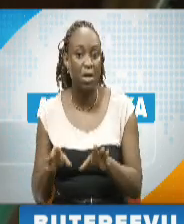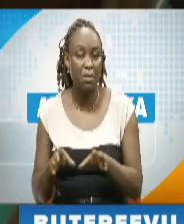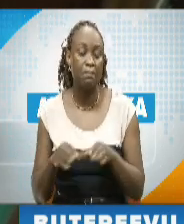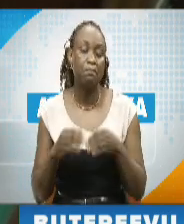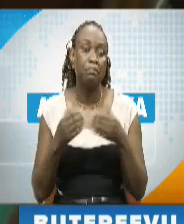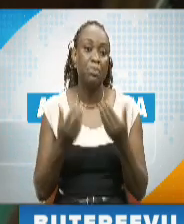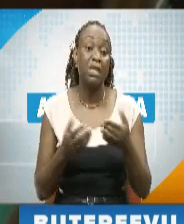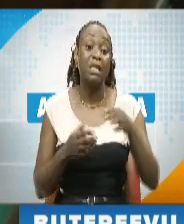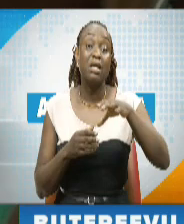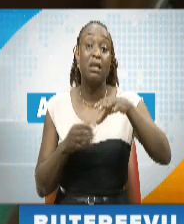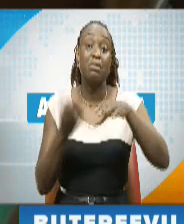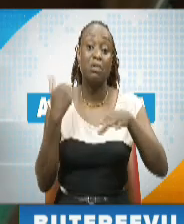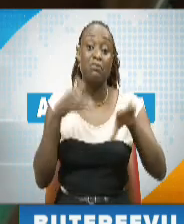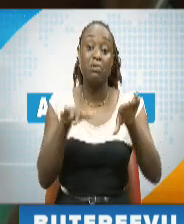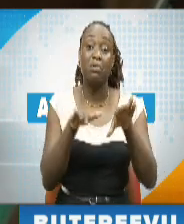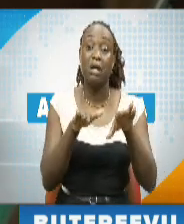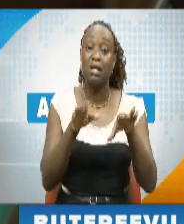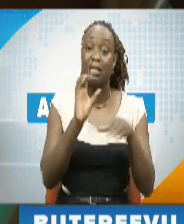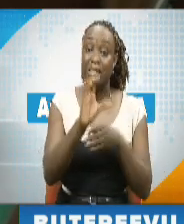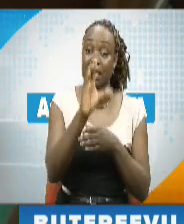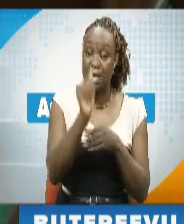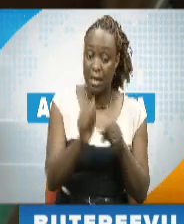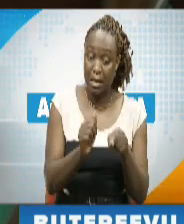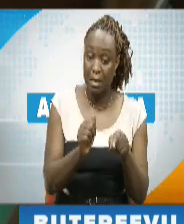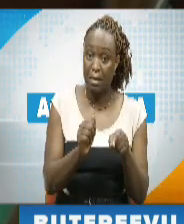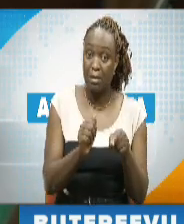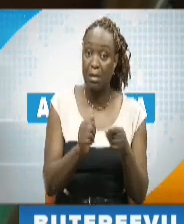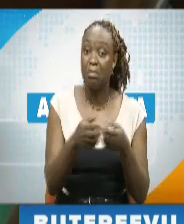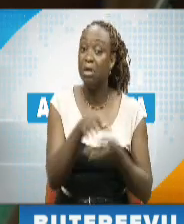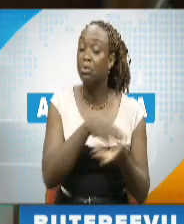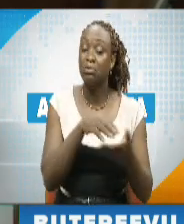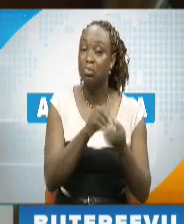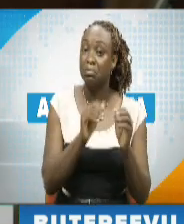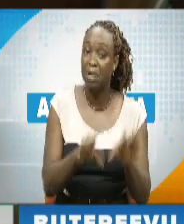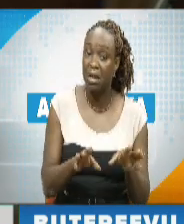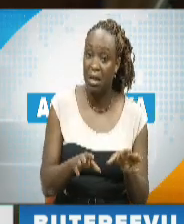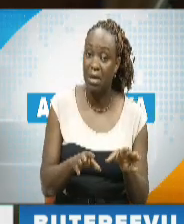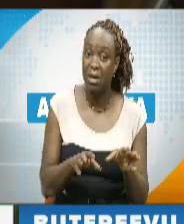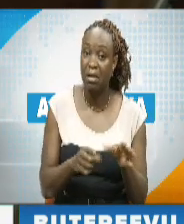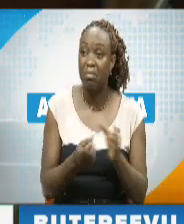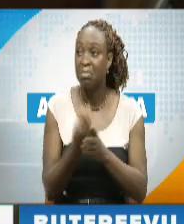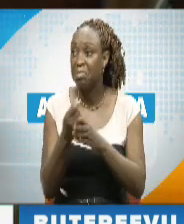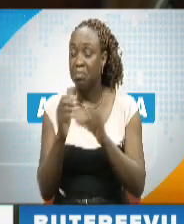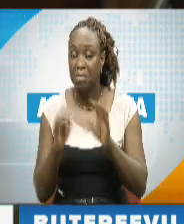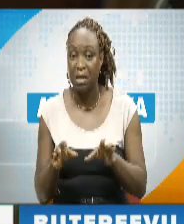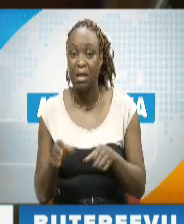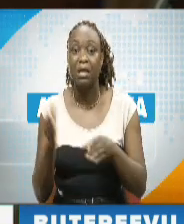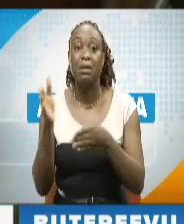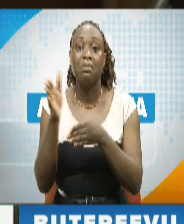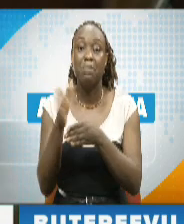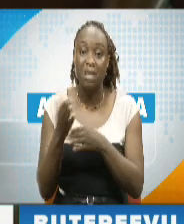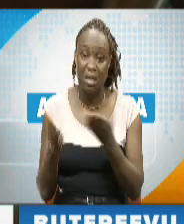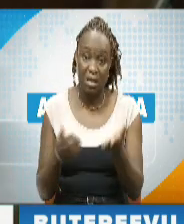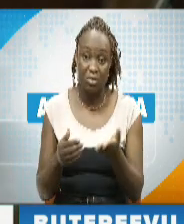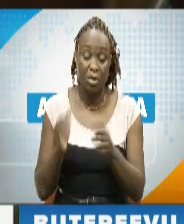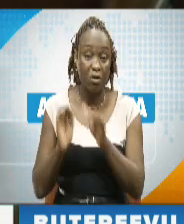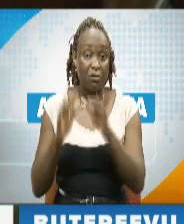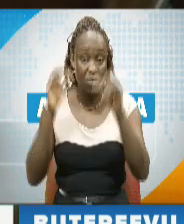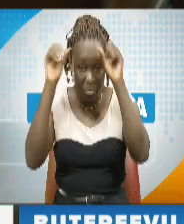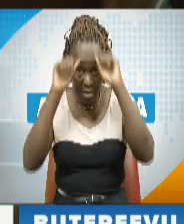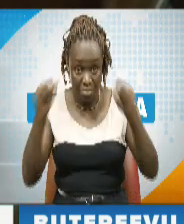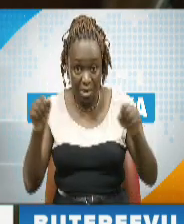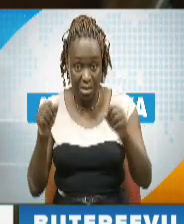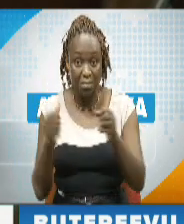Constituency Assembly Delegate, no scandal. Minister of State, Office of the President,